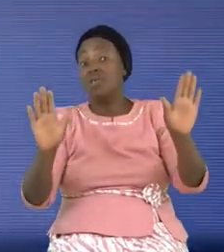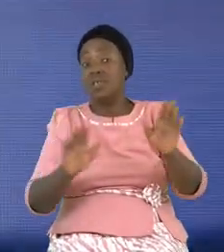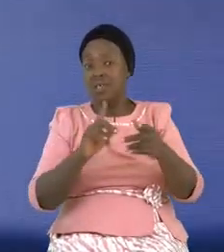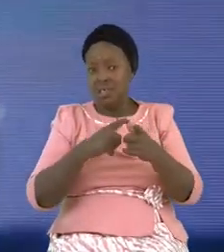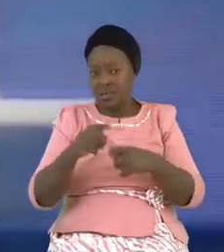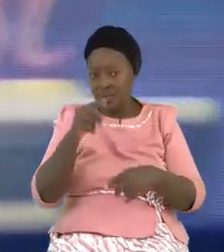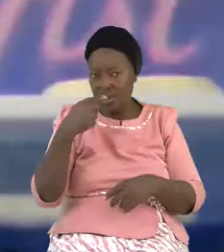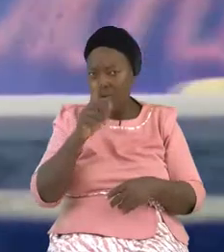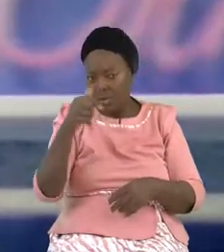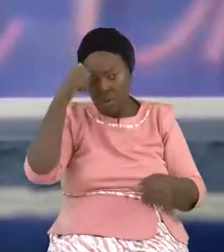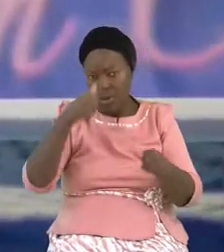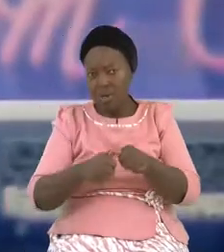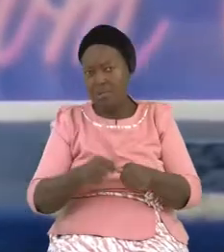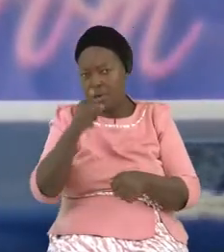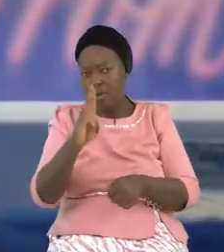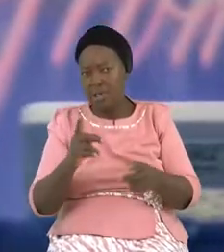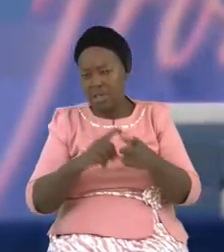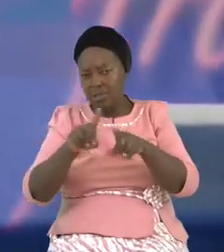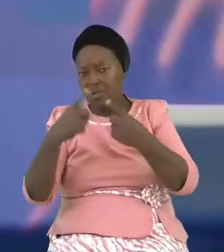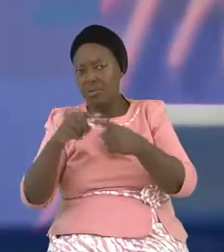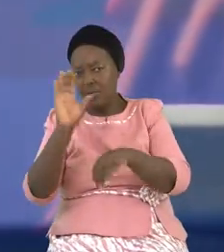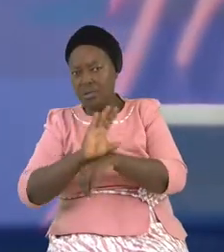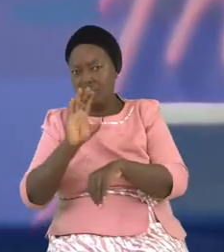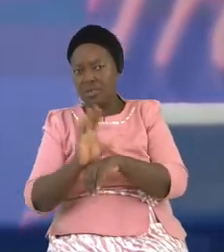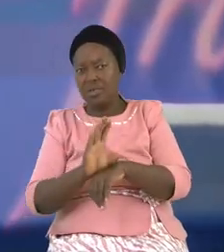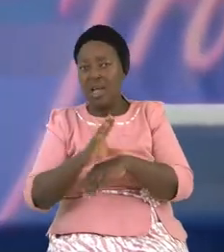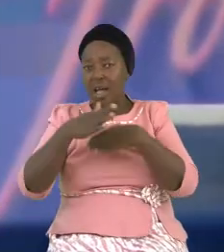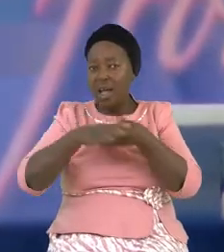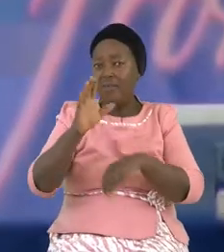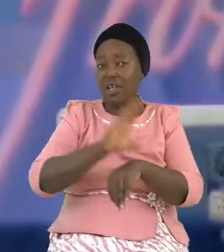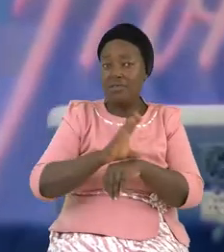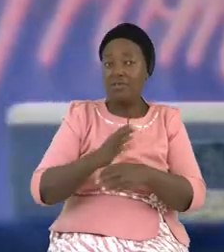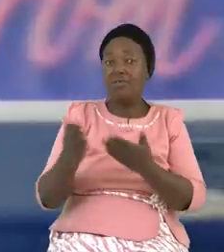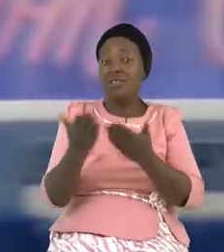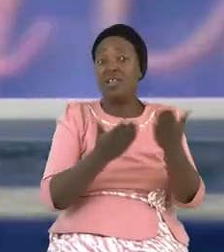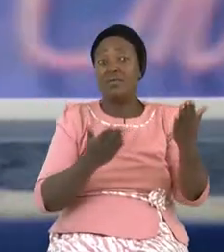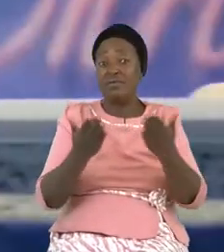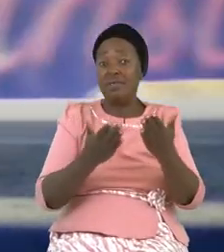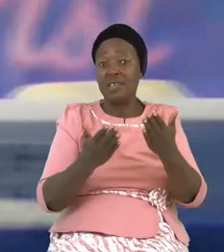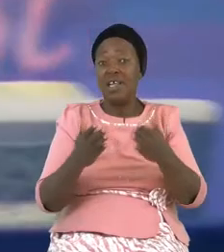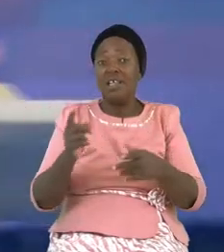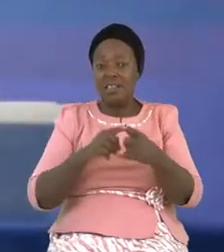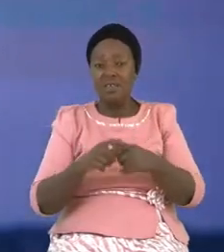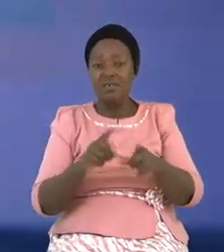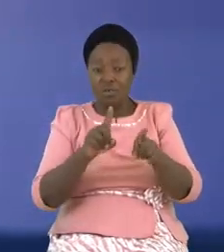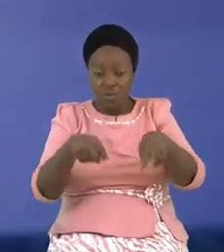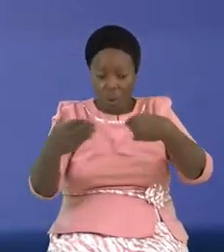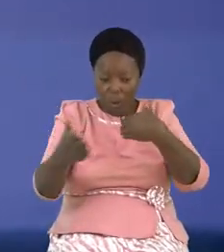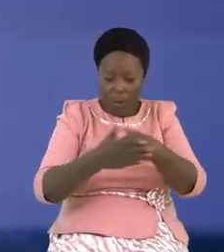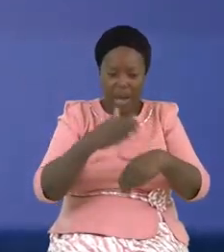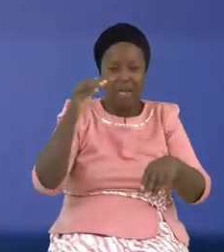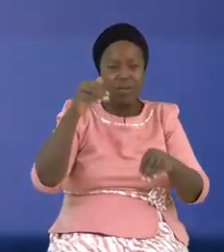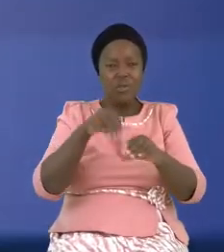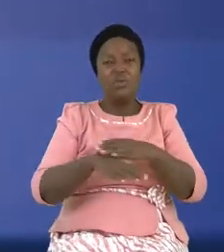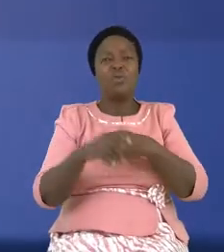God, and then you go to church. After church service, you resume the lying,